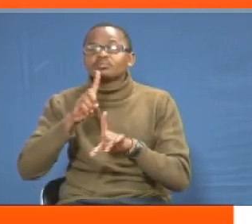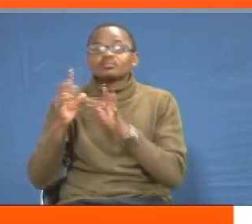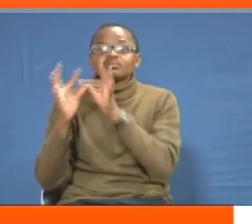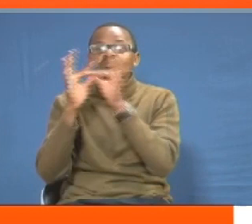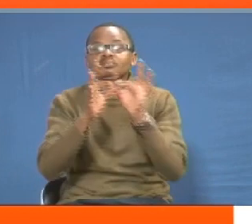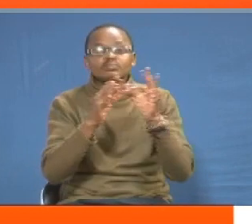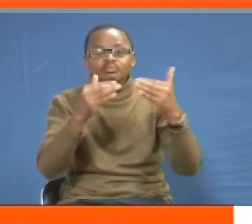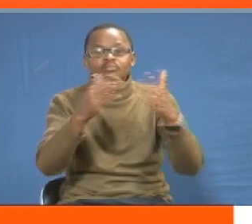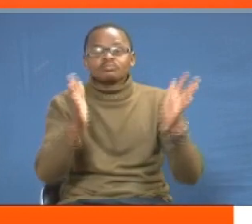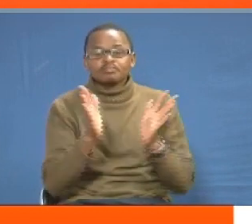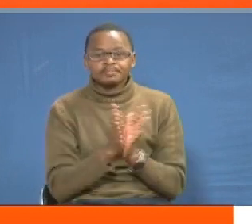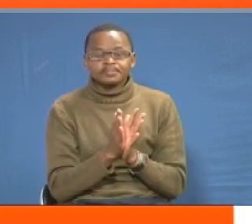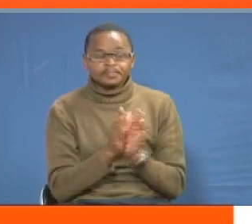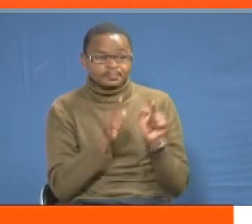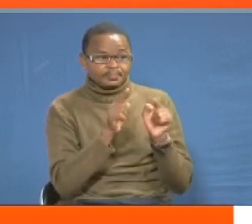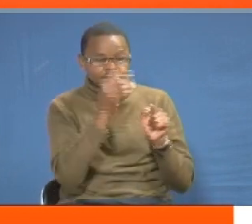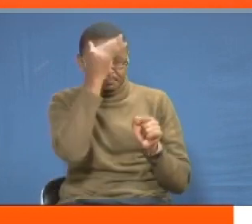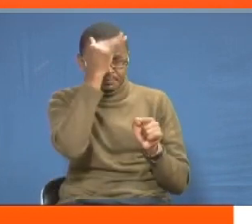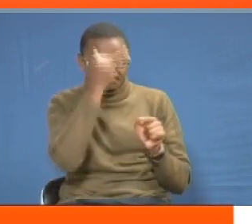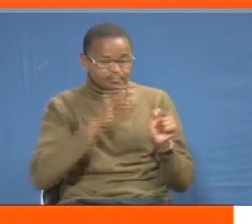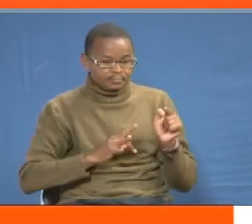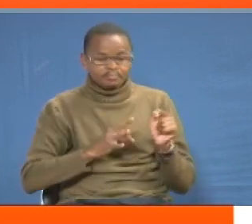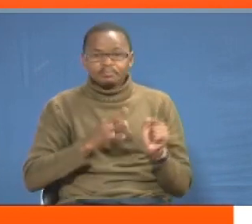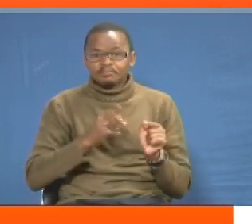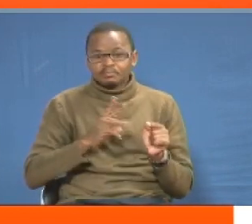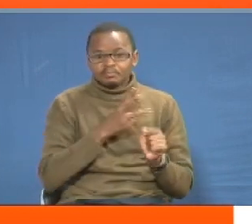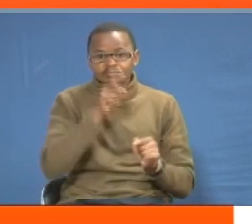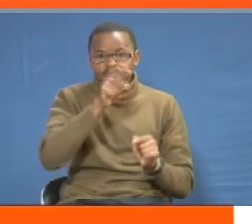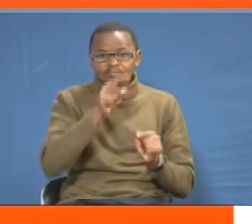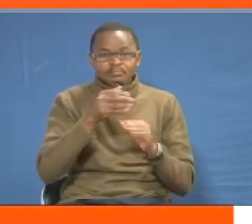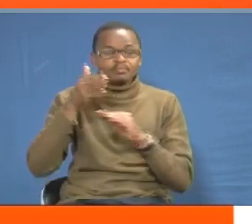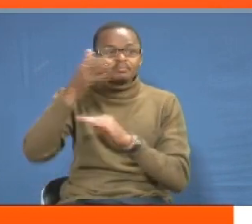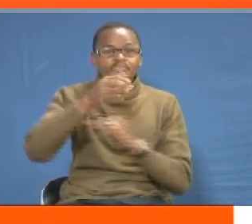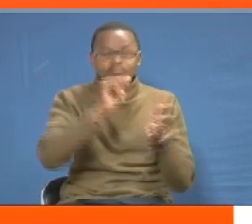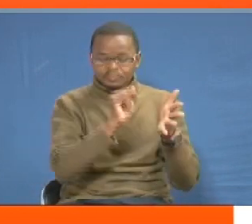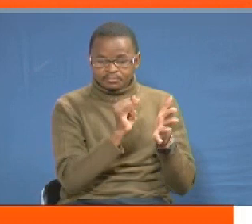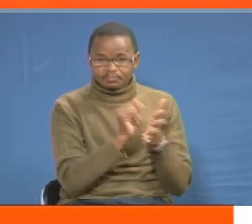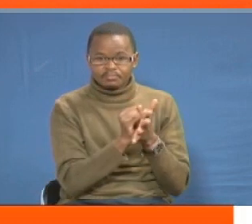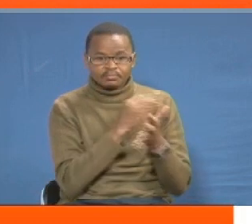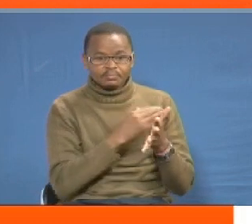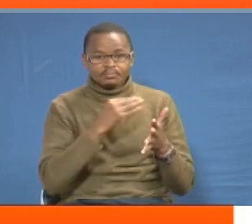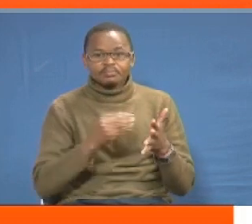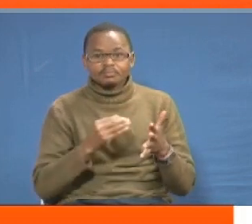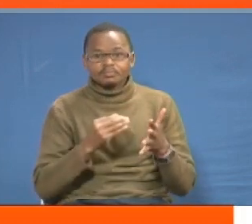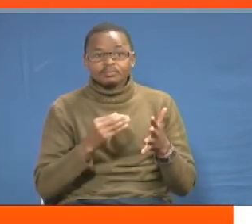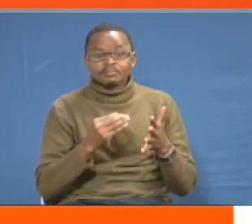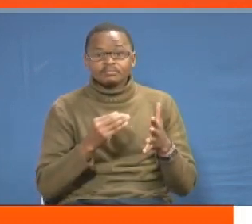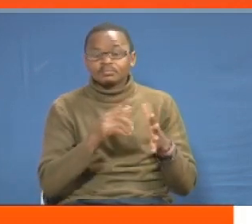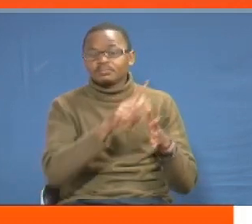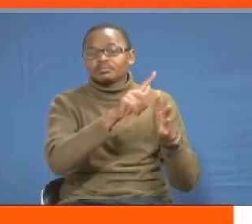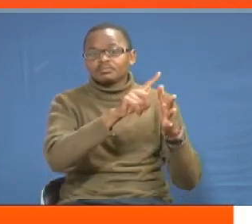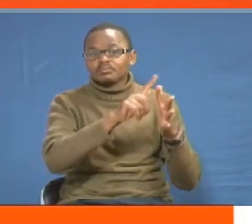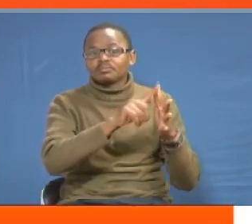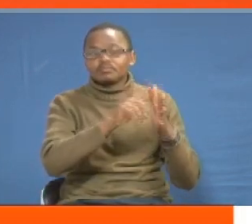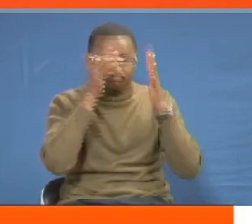we are a cultural community. Mm-hmm. And this is why we felt we need to go beyond that. And